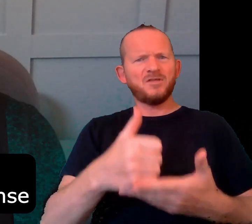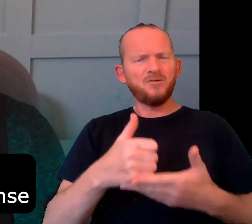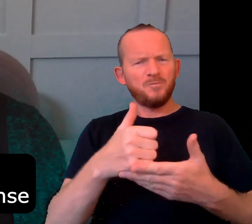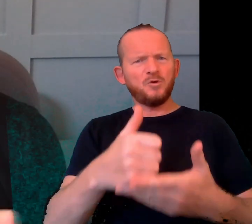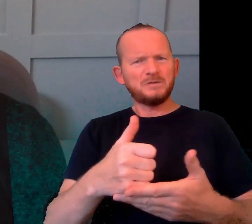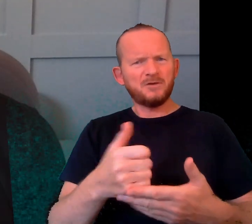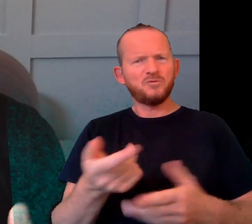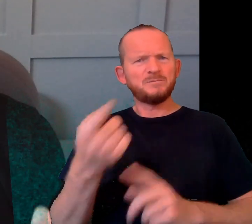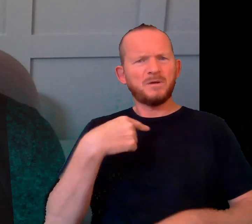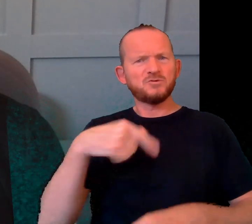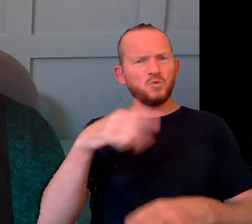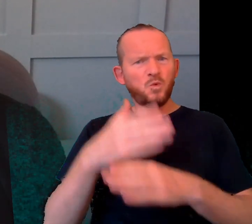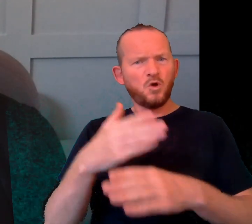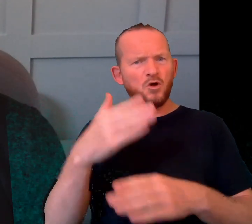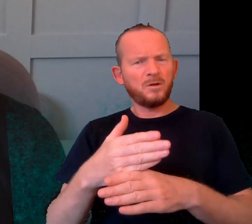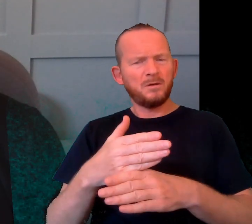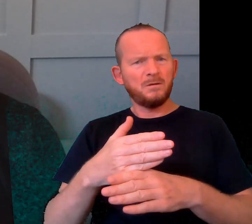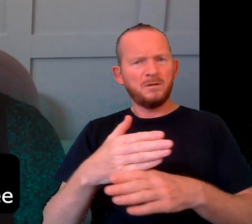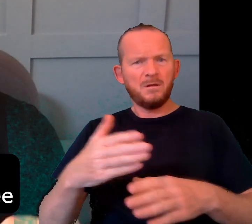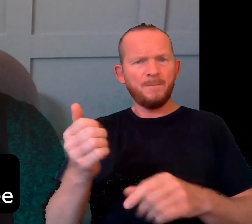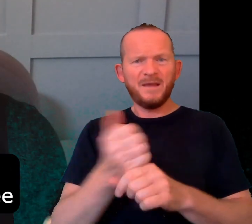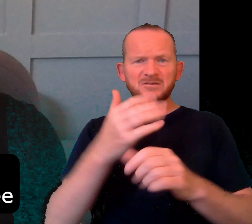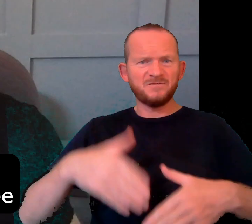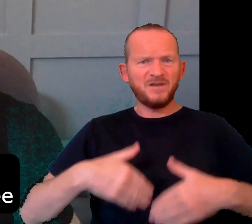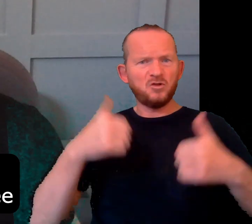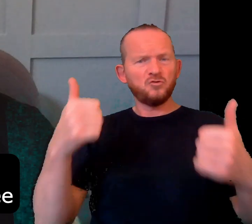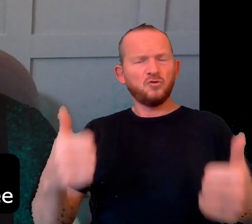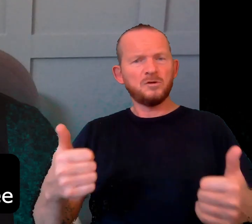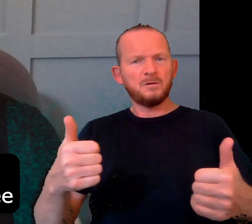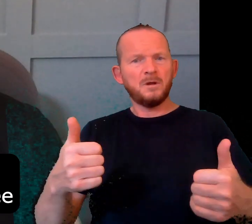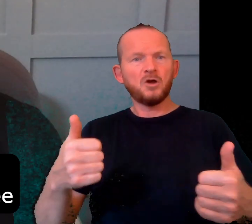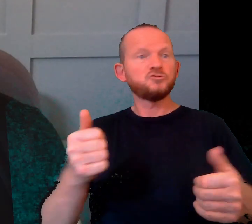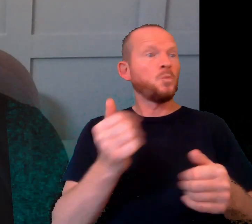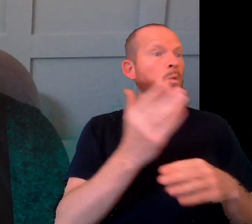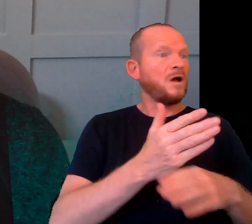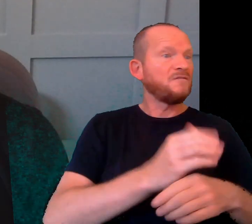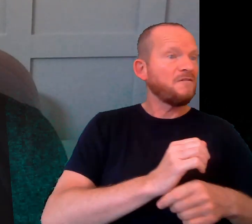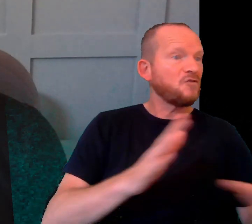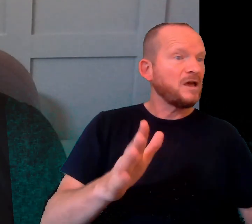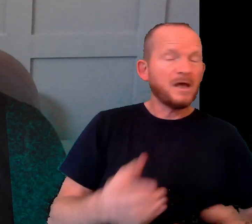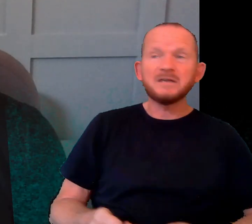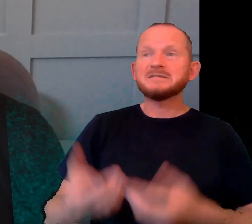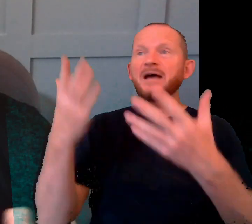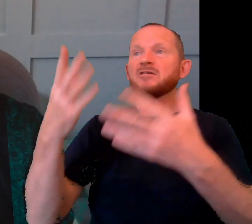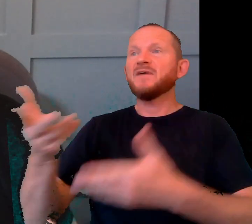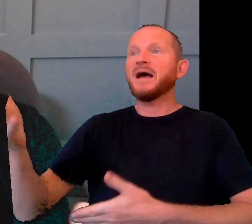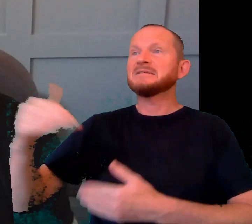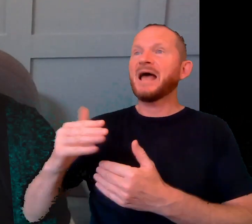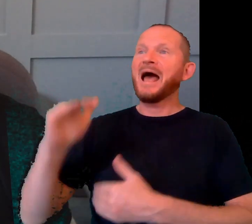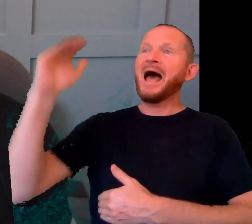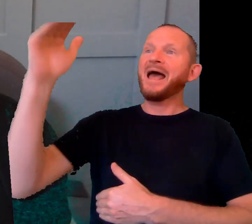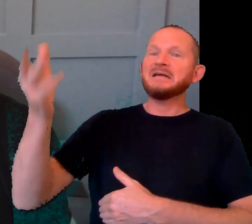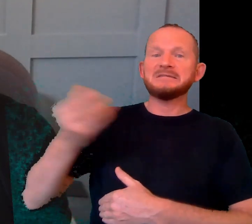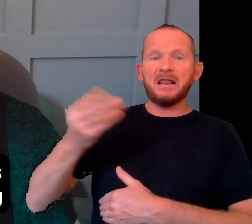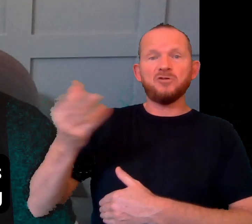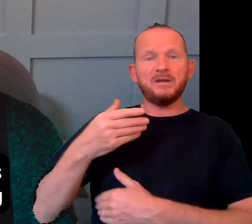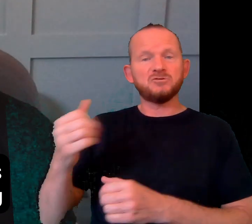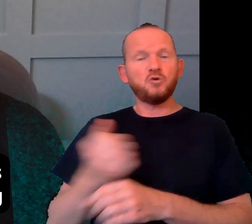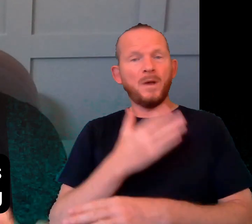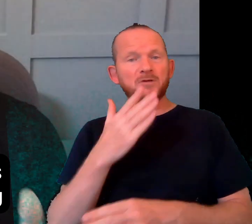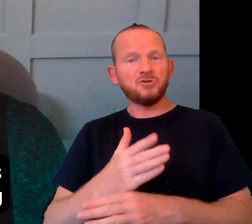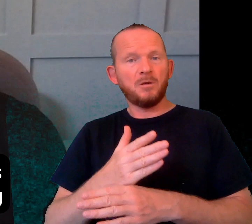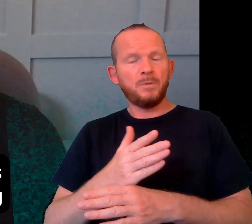therapeutic response, aka makes us feel good. So should we all be working for free or sacrificing higher salaries if we enjoy our jobs?